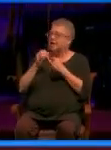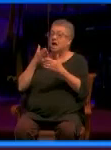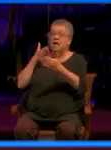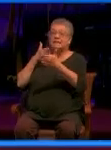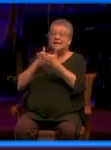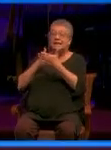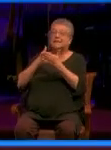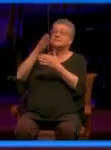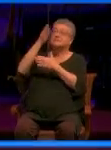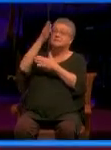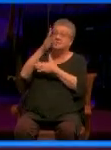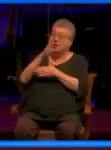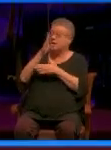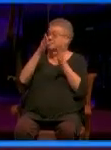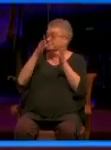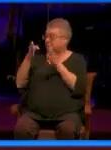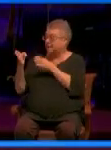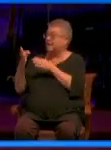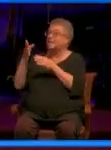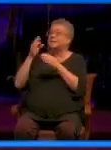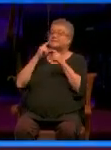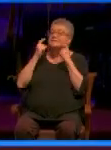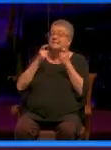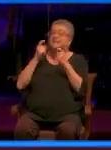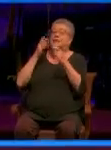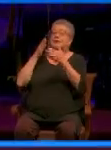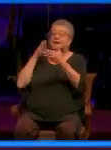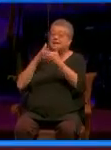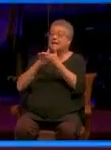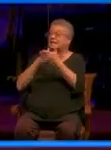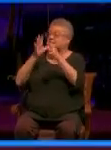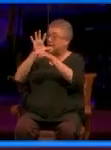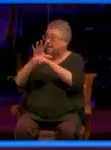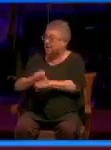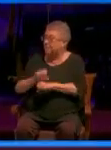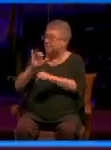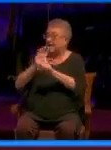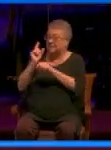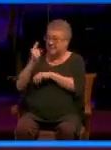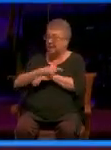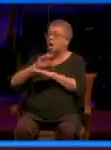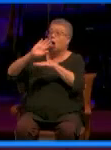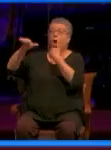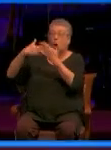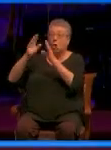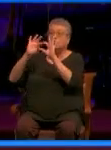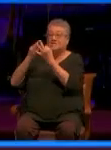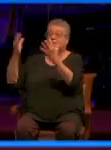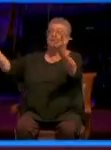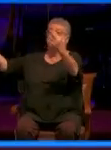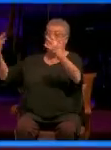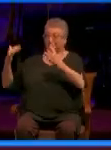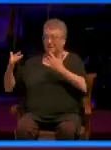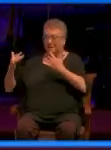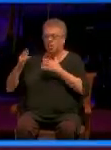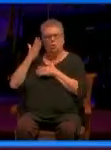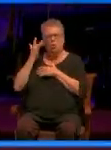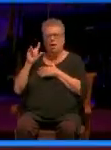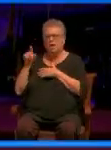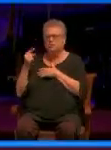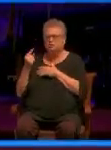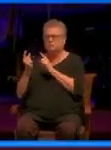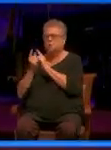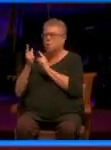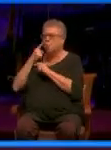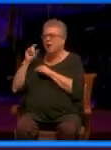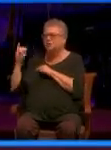word of the Lord. That's the sin of Isaac going against the custom of the day to bring all your family in, to bring all your children in. Why would Jacob not be a part of this?